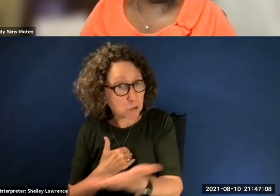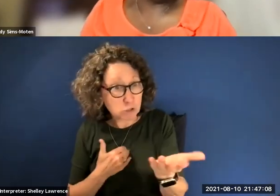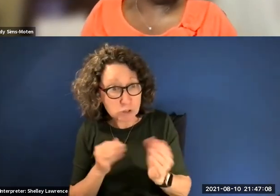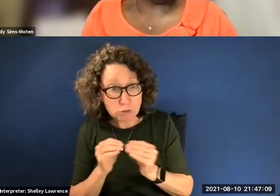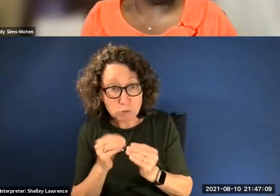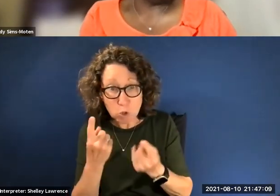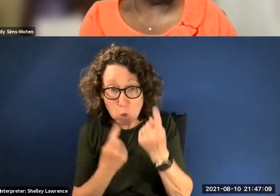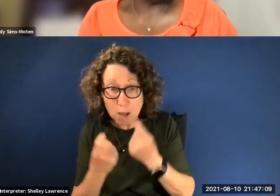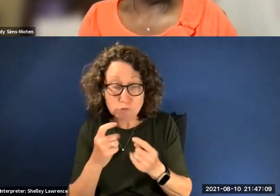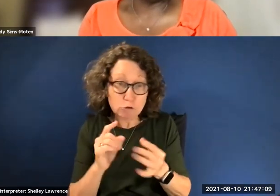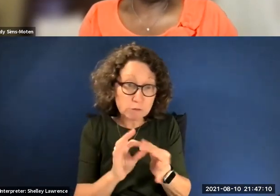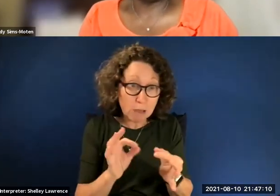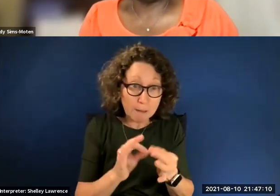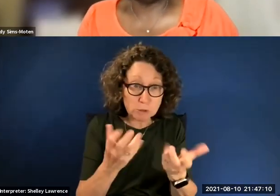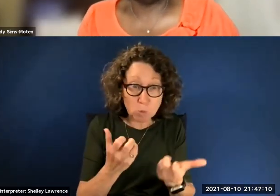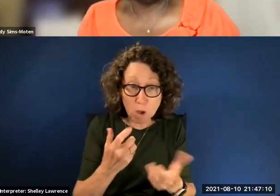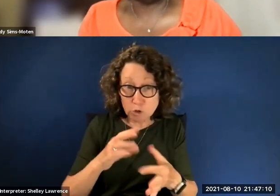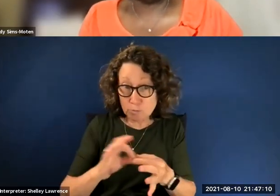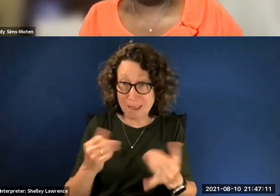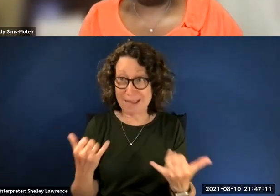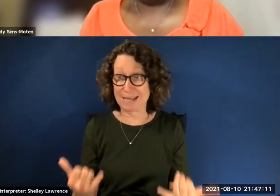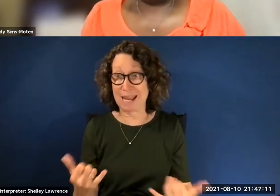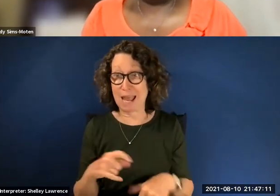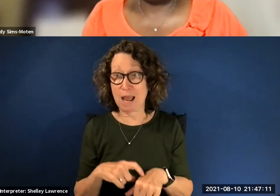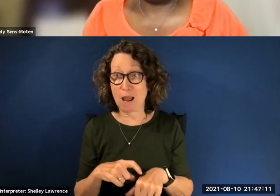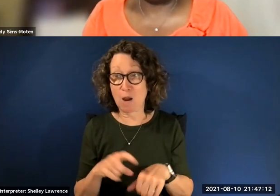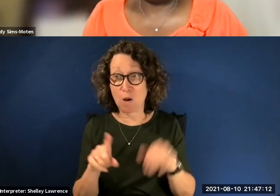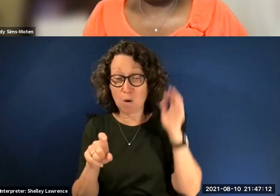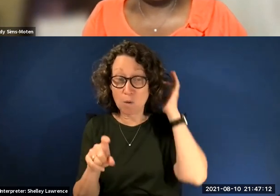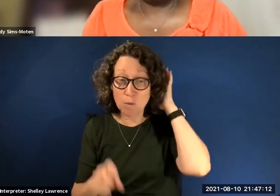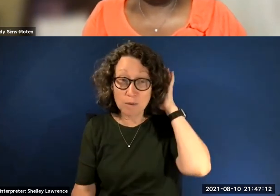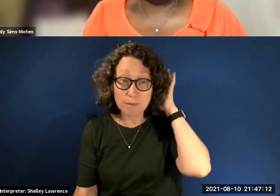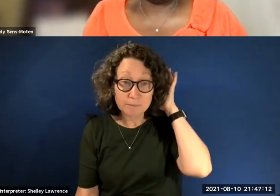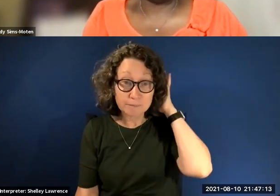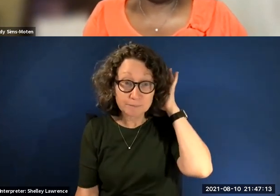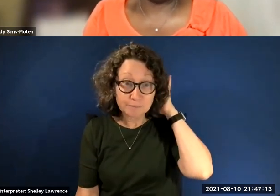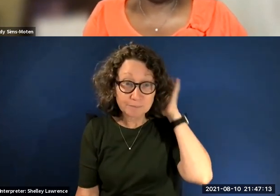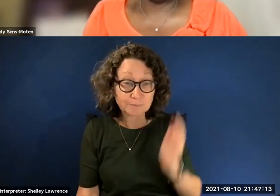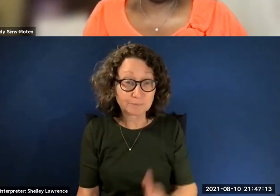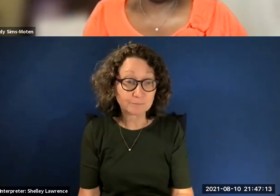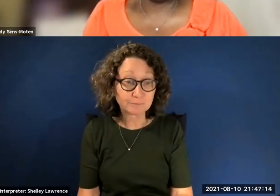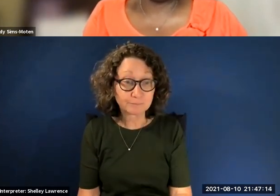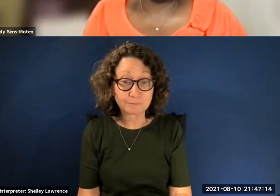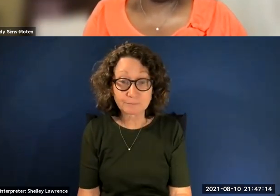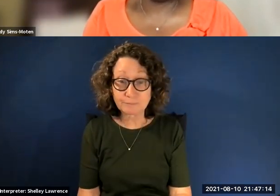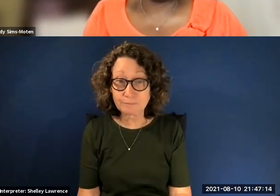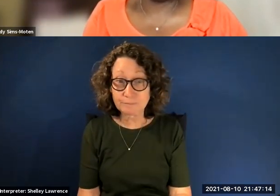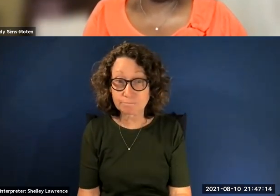questions or comments that you'd like to make at this time?